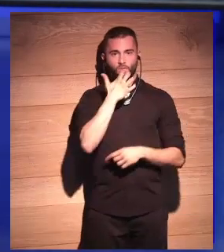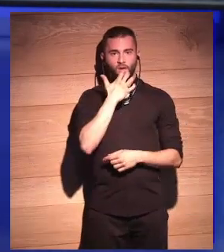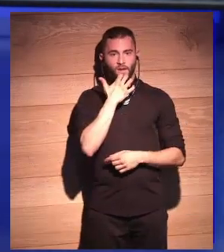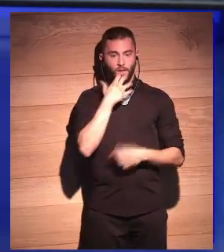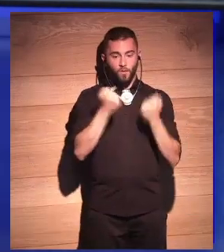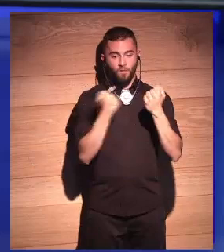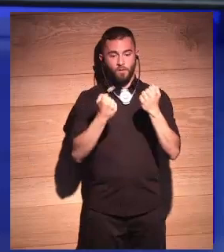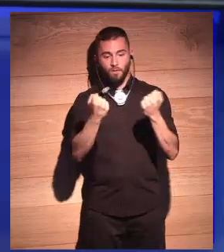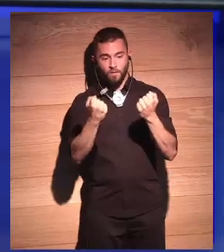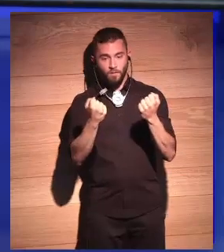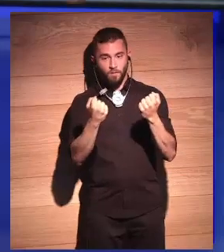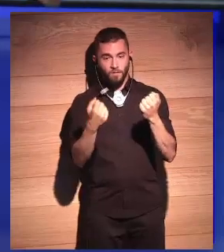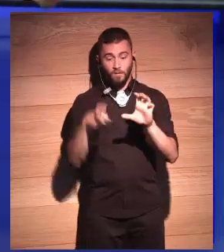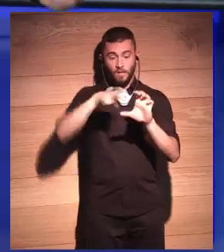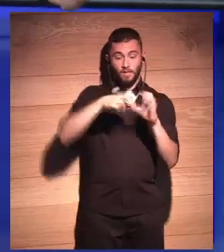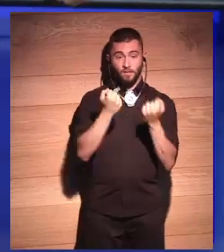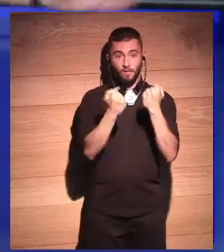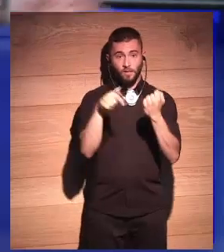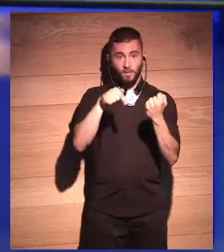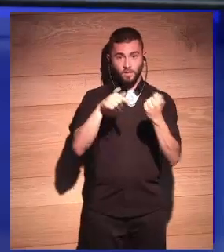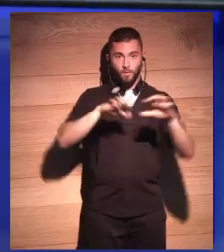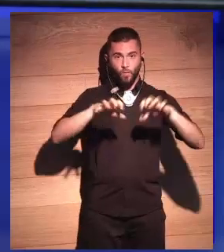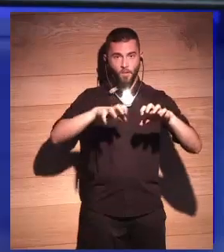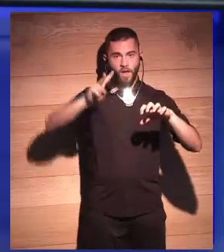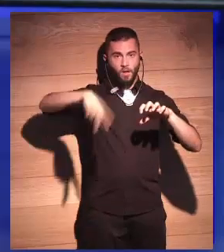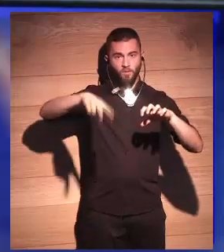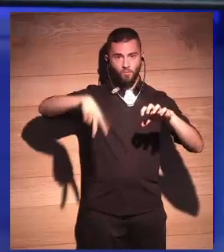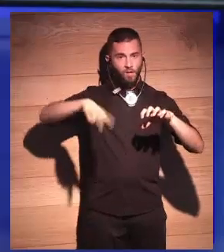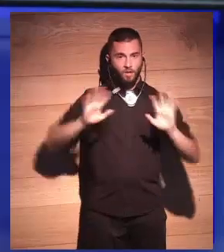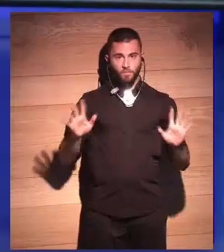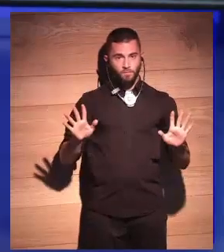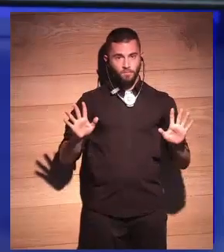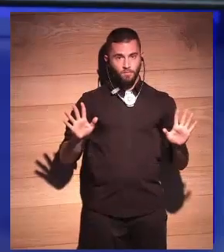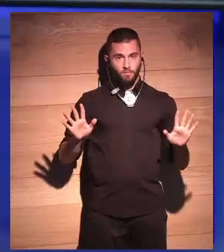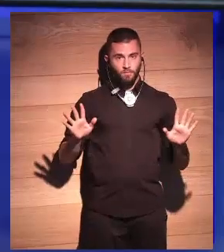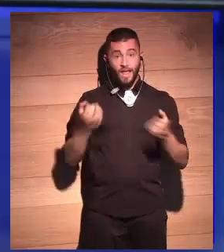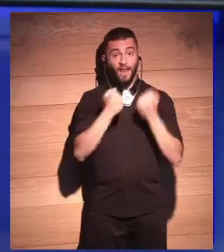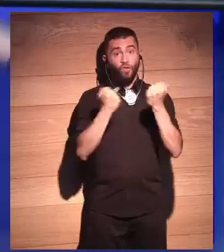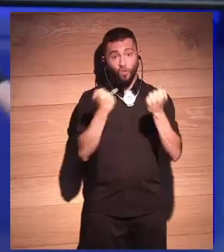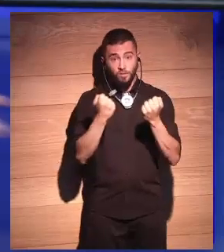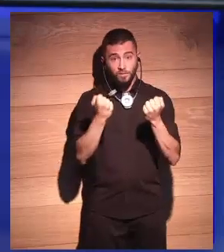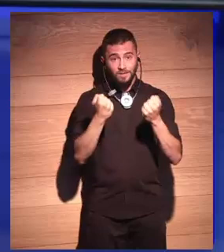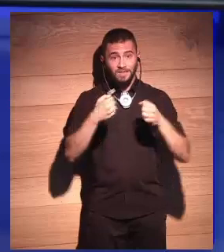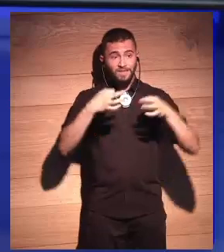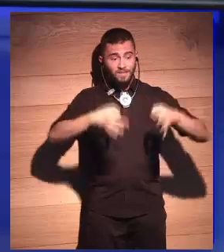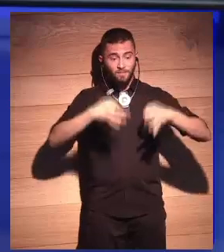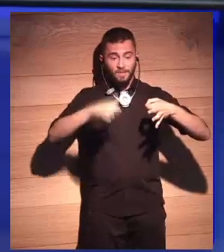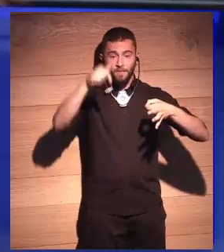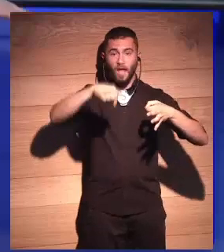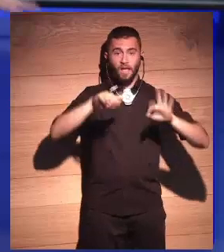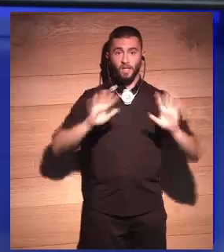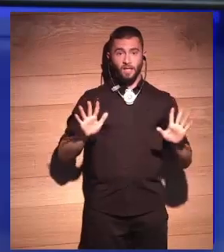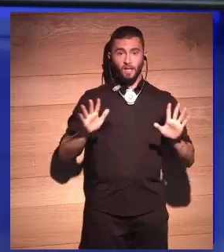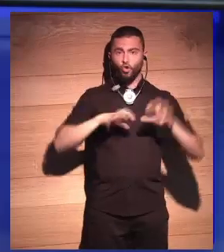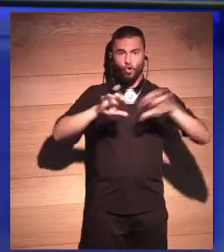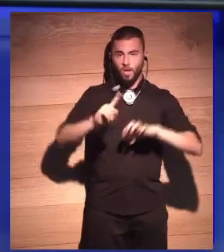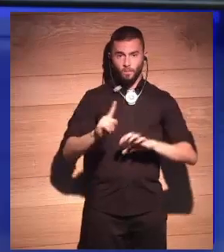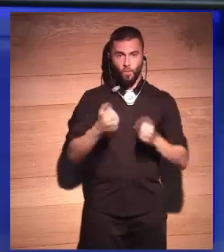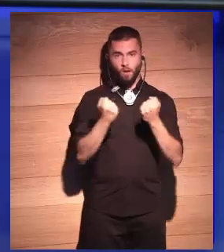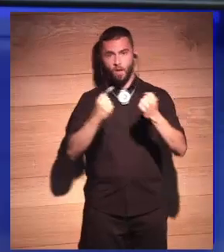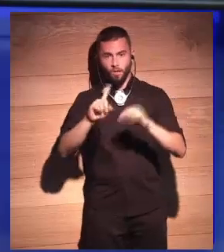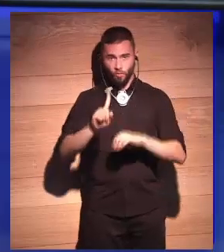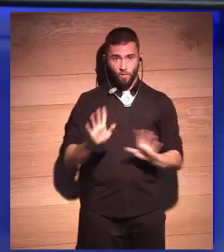in never move. The car is always here. It doesn't move. Everything that I can